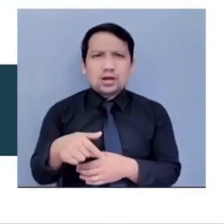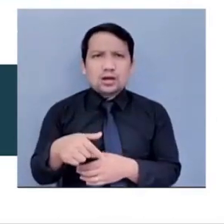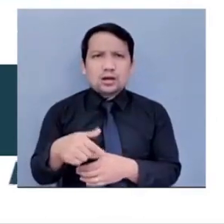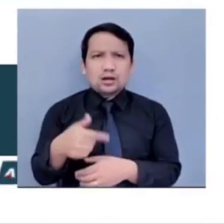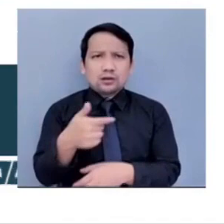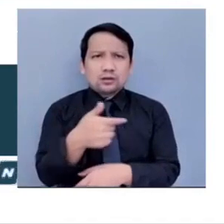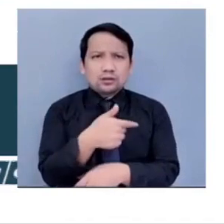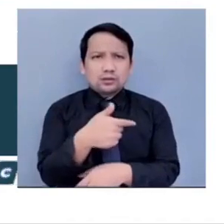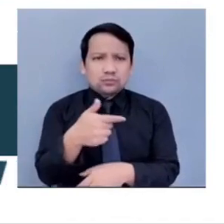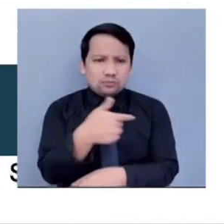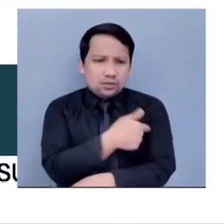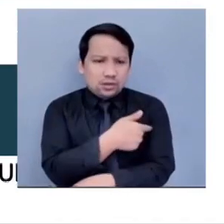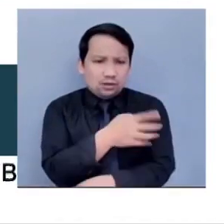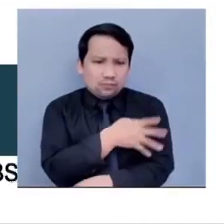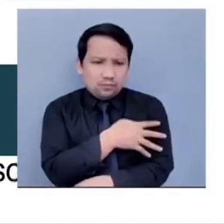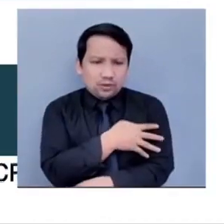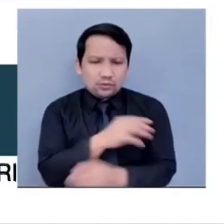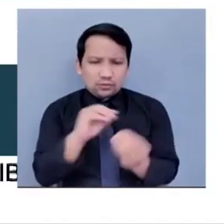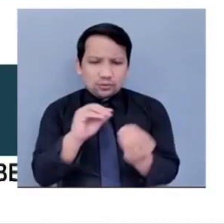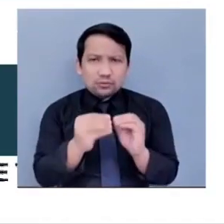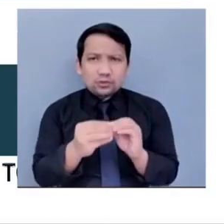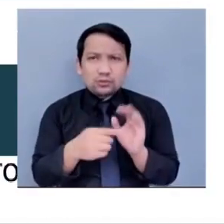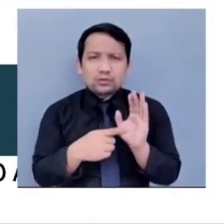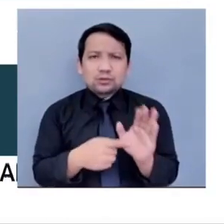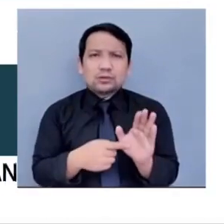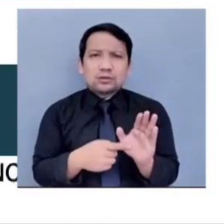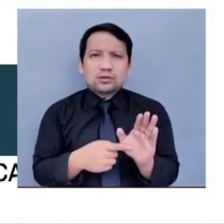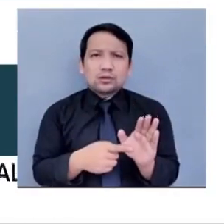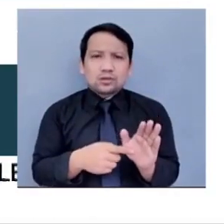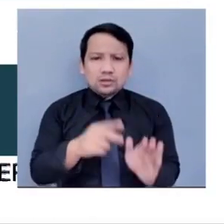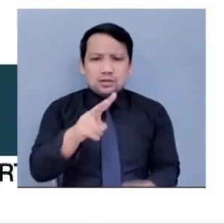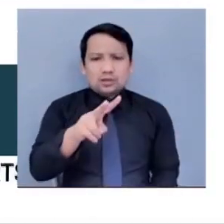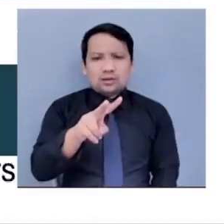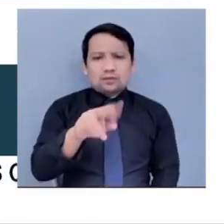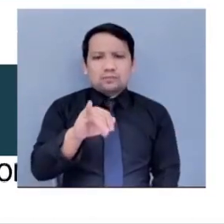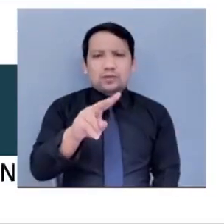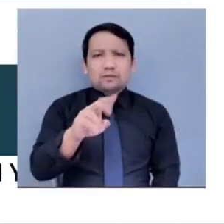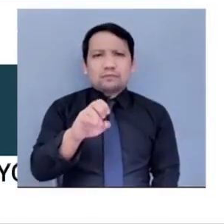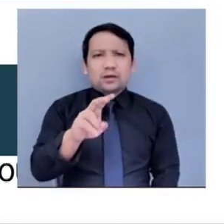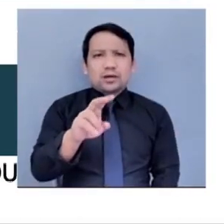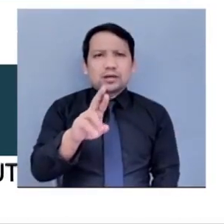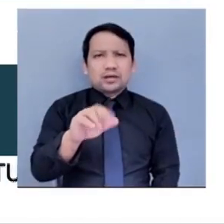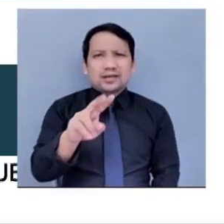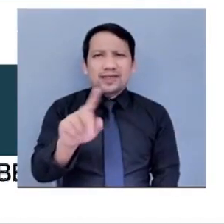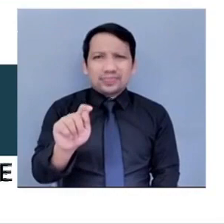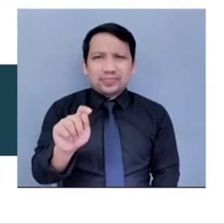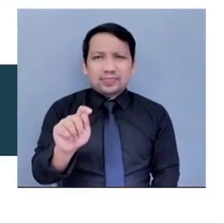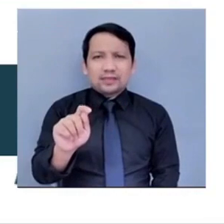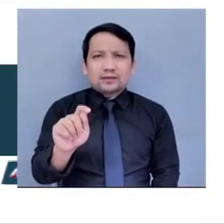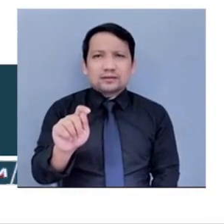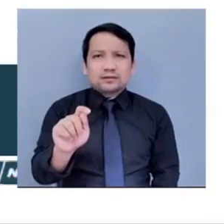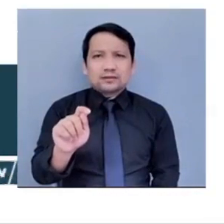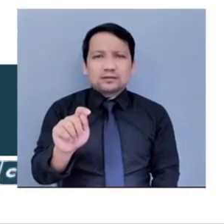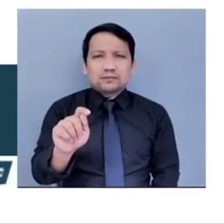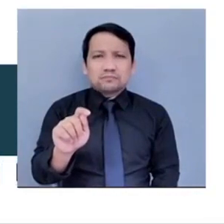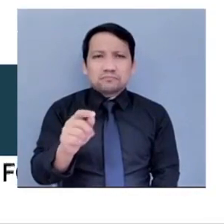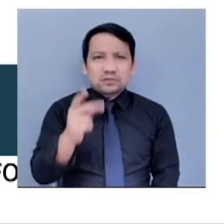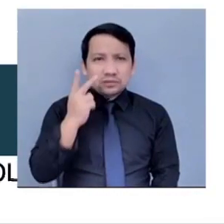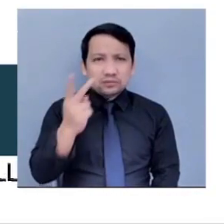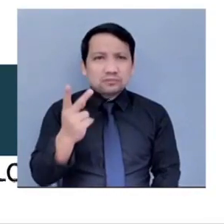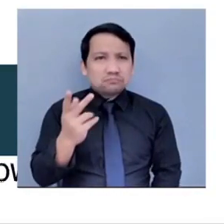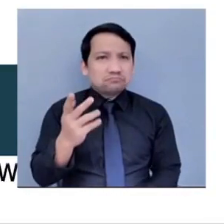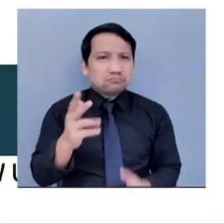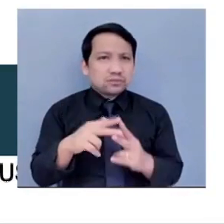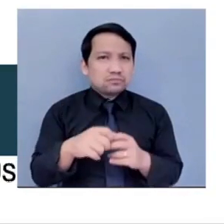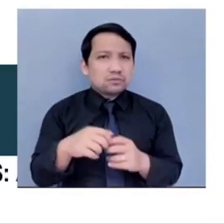booster dose, the bivalent. The bivalent one. That's but Mike, we also have to say that even if we wait